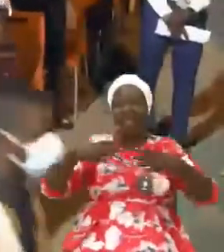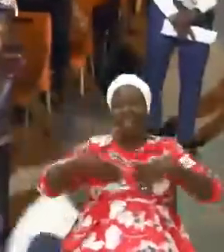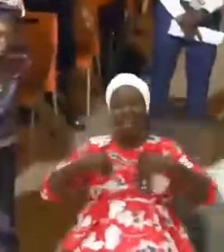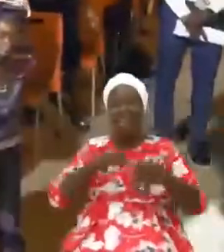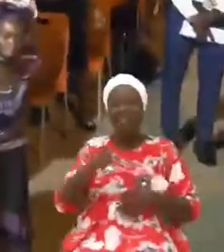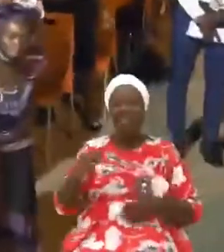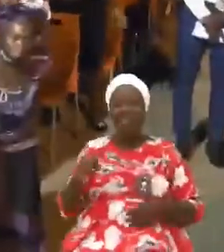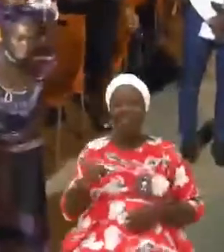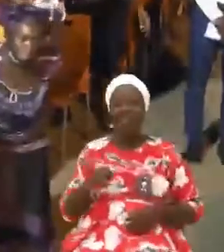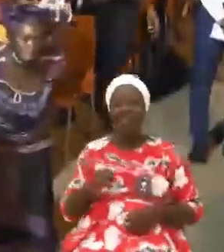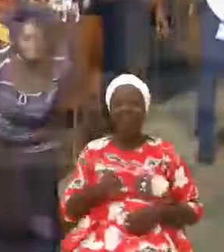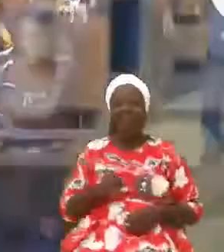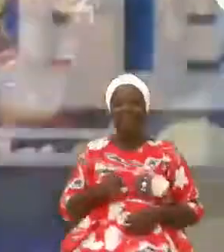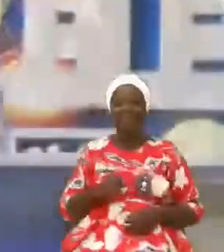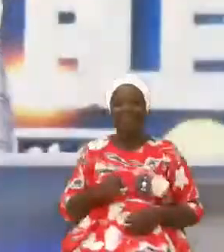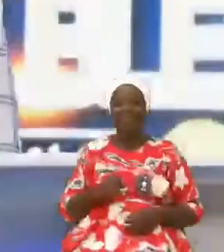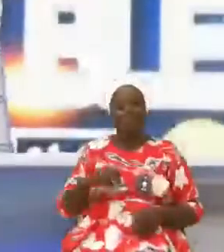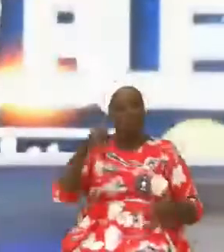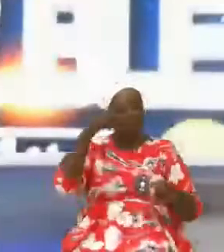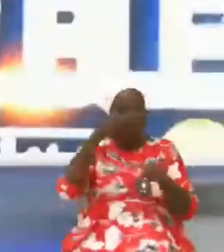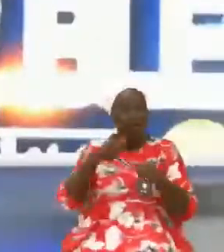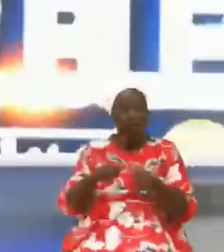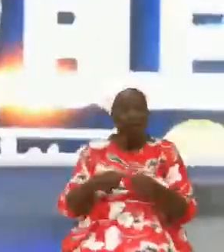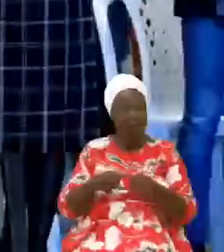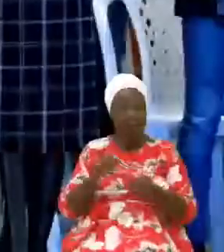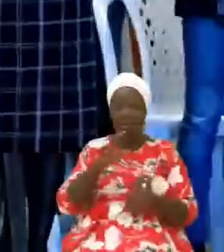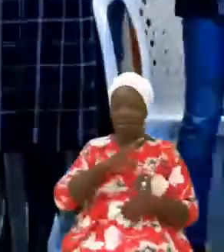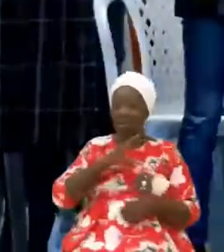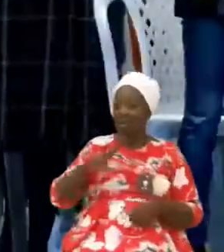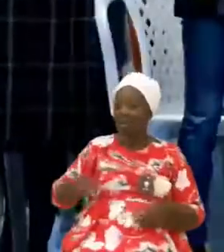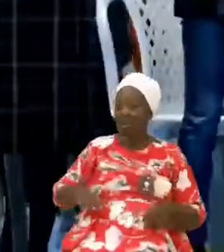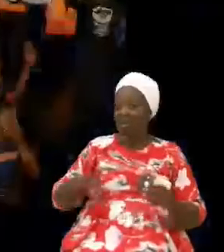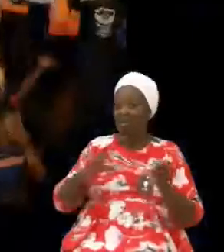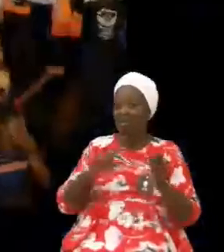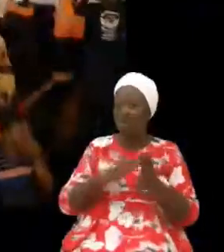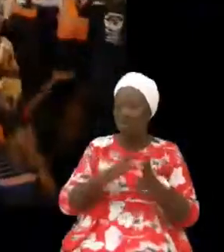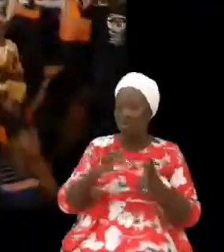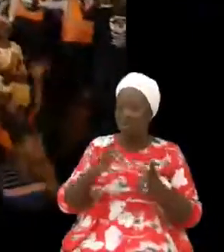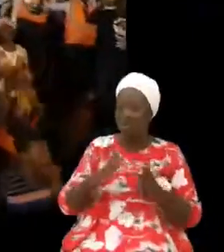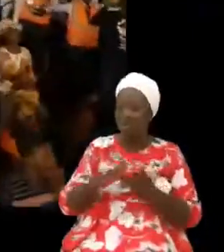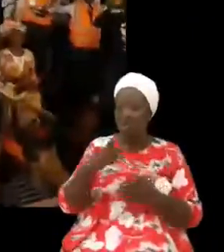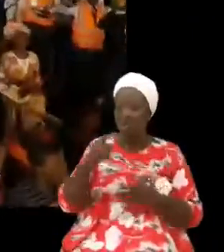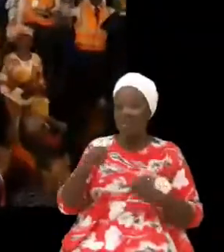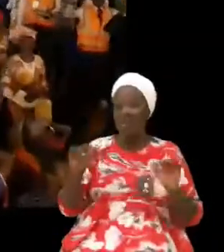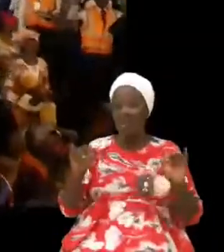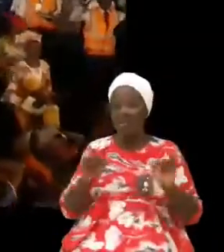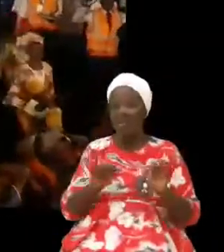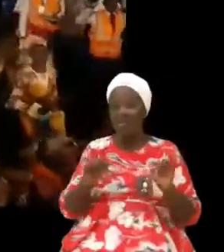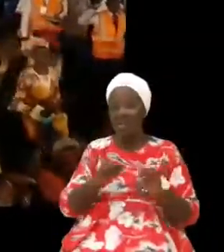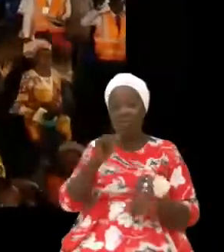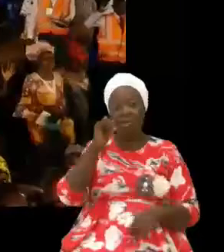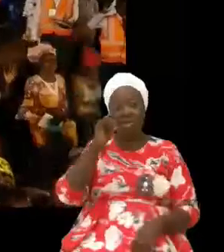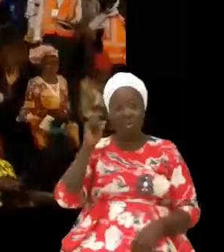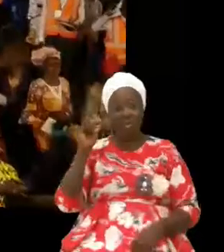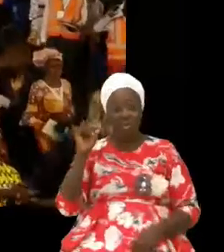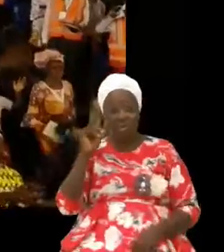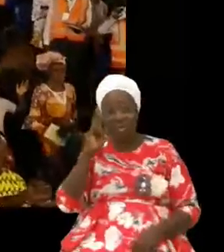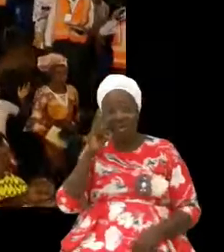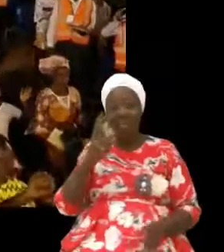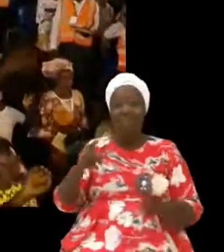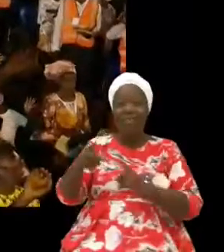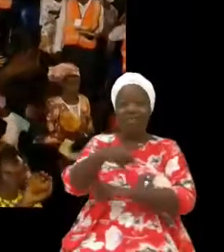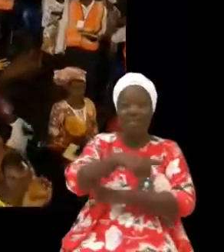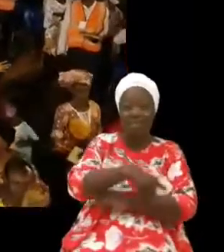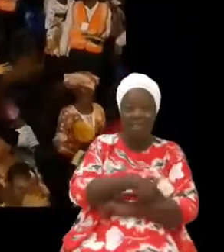Healing. Somebody shout healing. Remember, Christ Jesus,